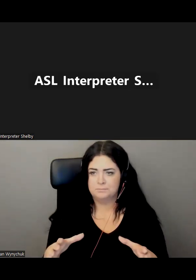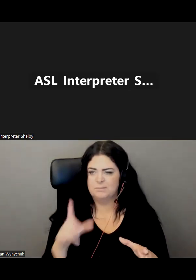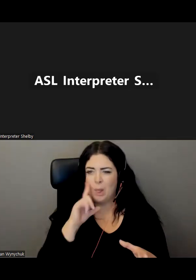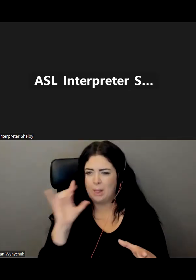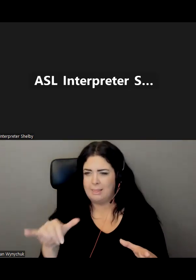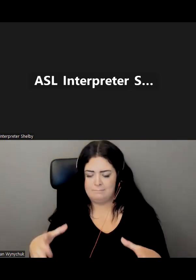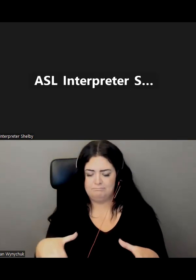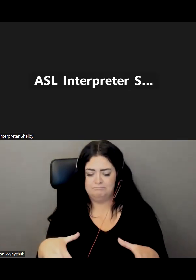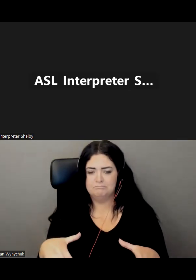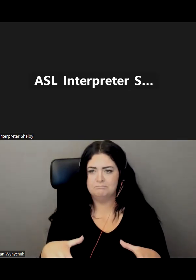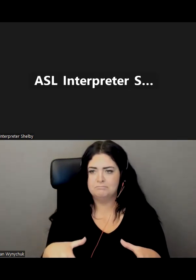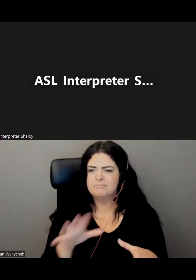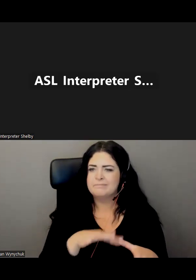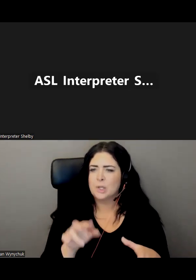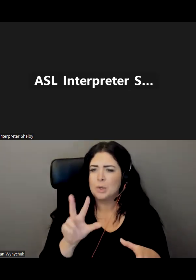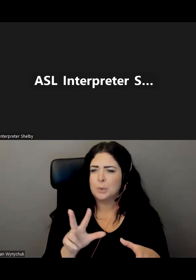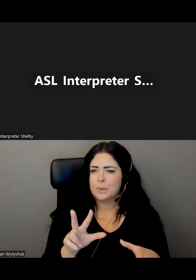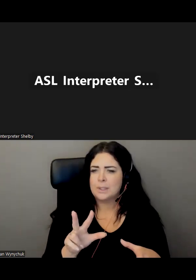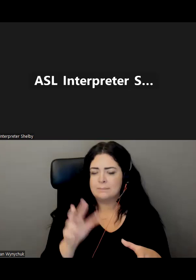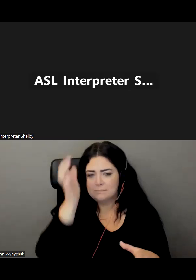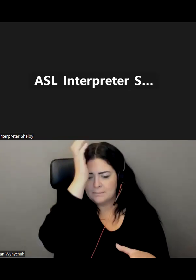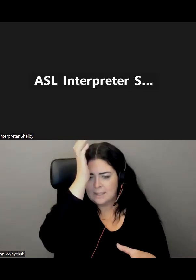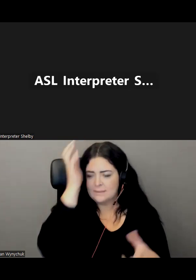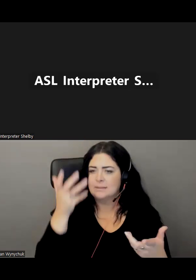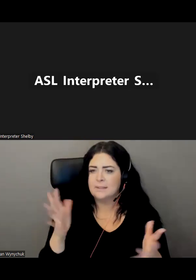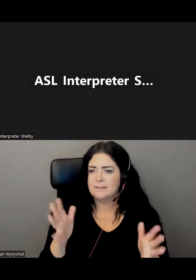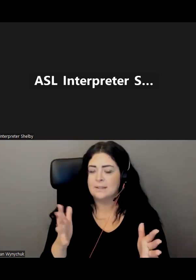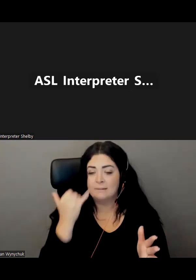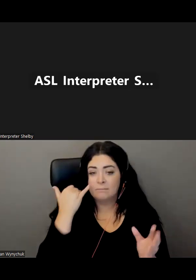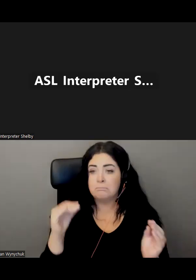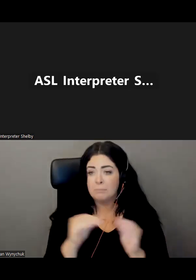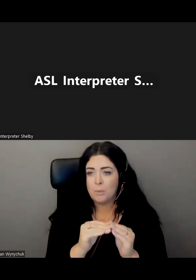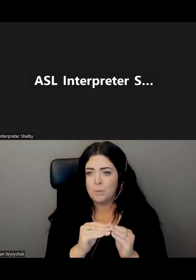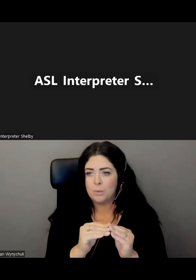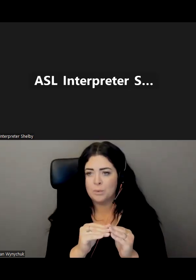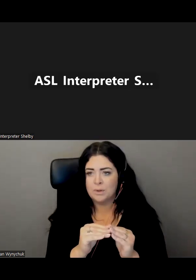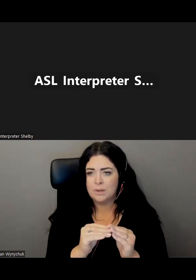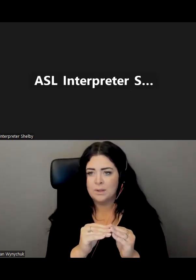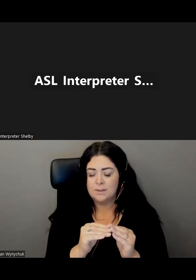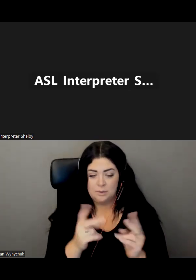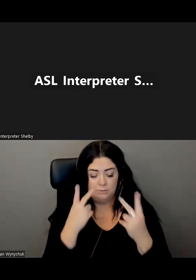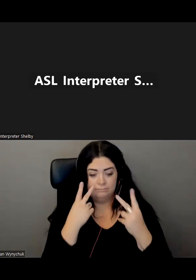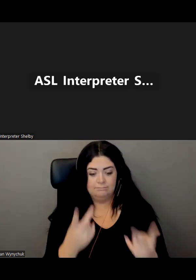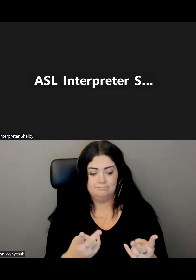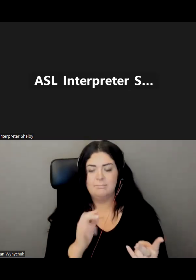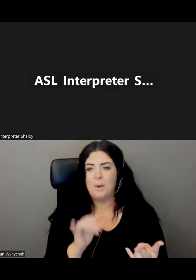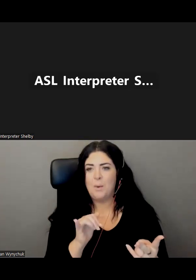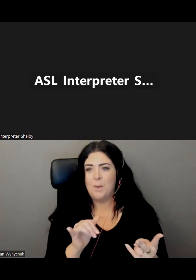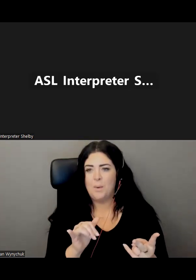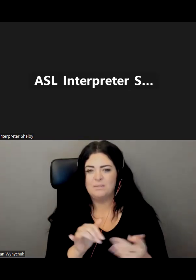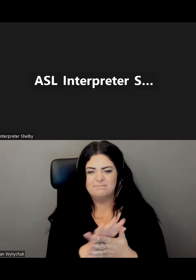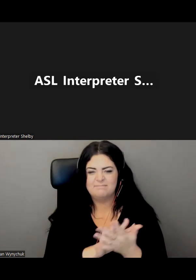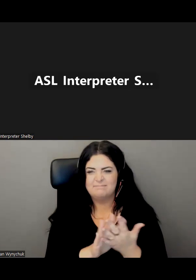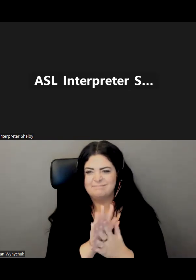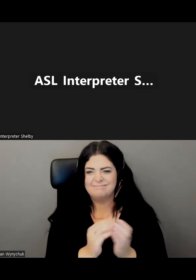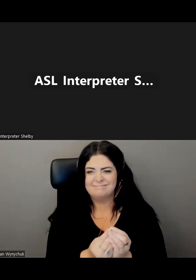big, you should probably only put about 3 lettuces in it. If you put more than that, you will see with your own eyes, you will notice that your lettuces